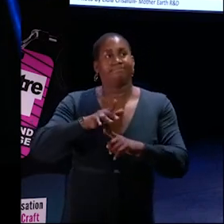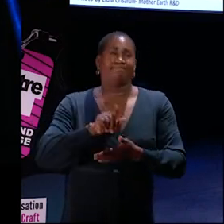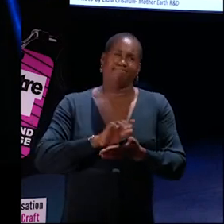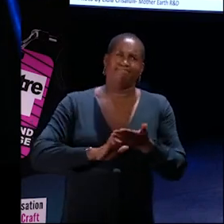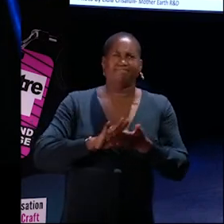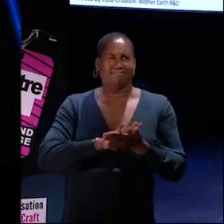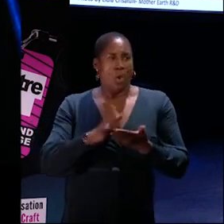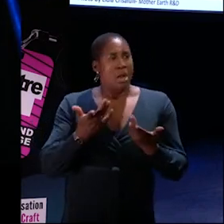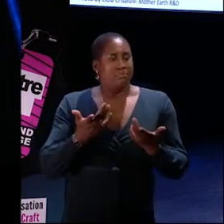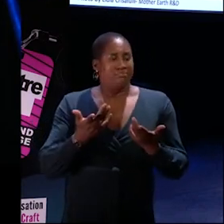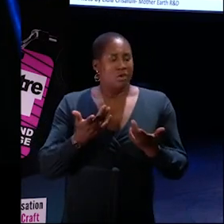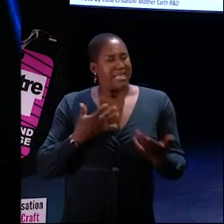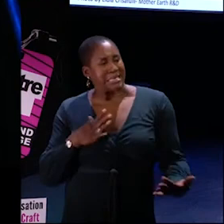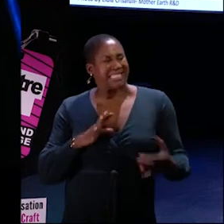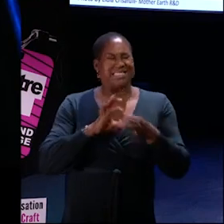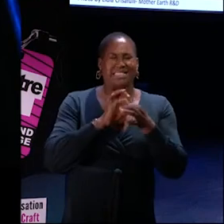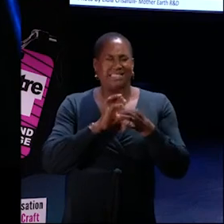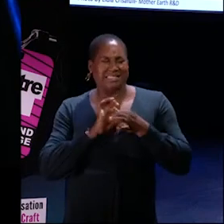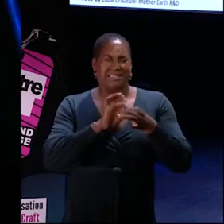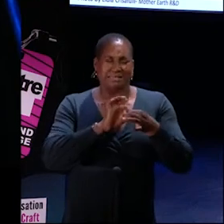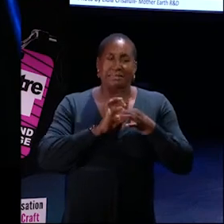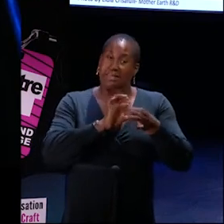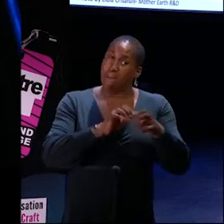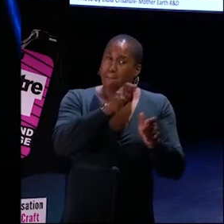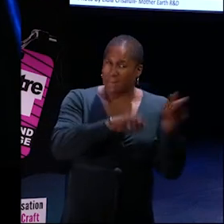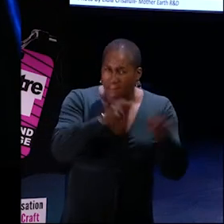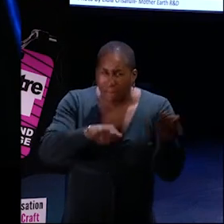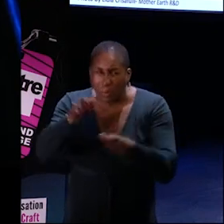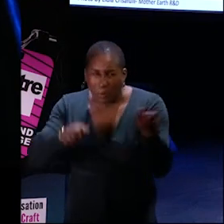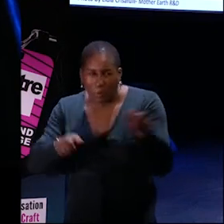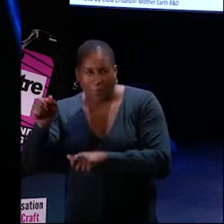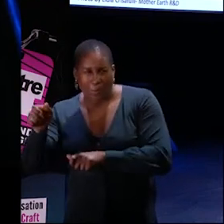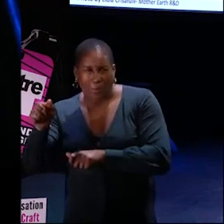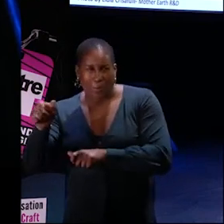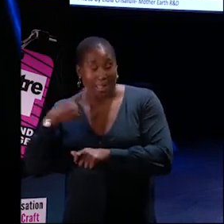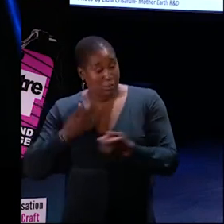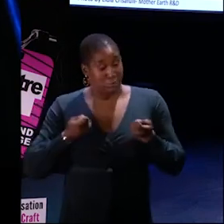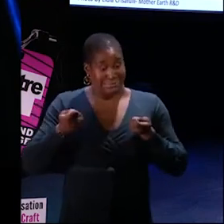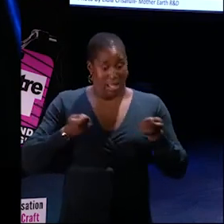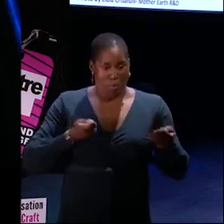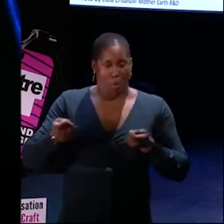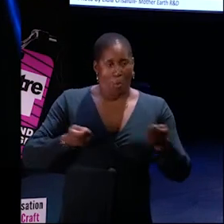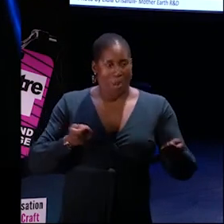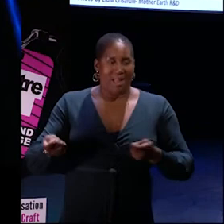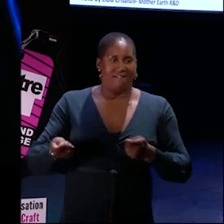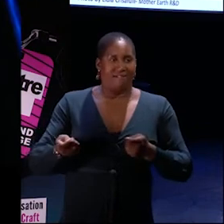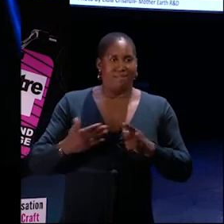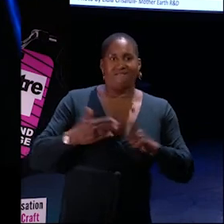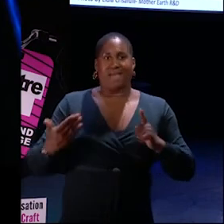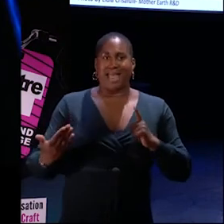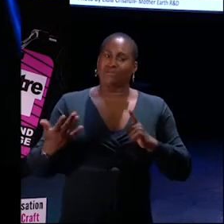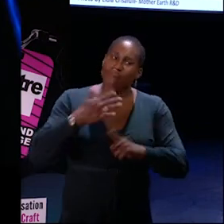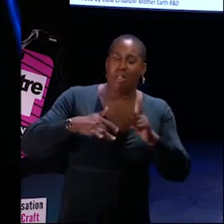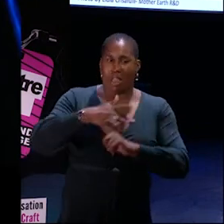a reconnection with the people that are, like, having to deal with the consequences of the climate